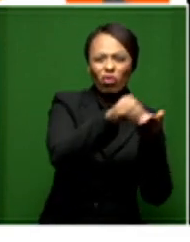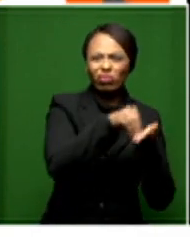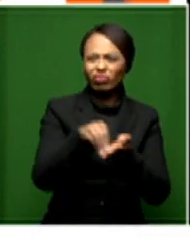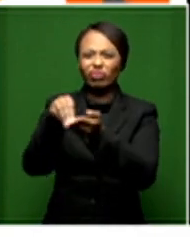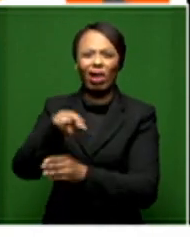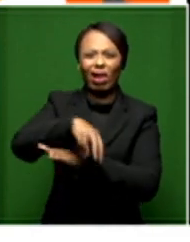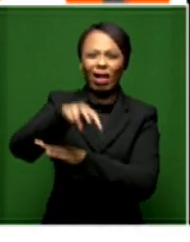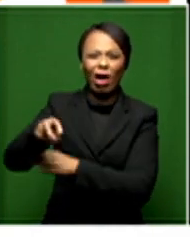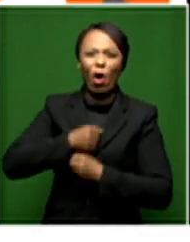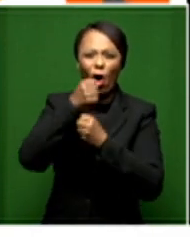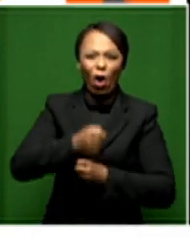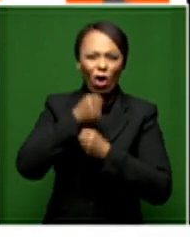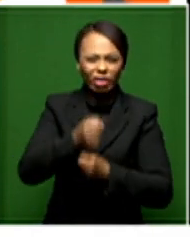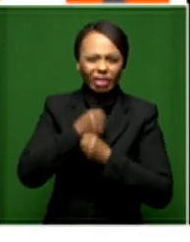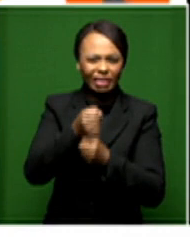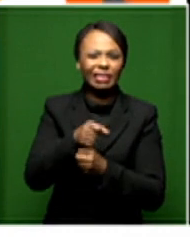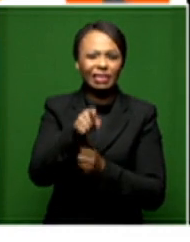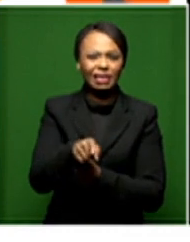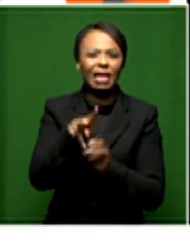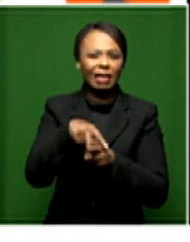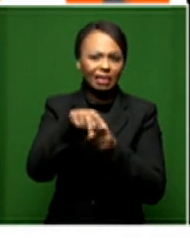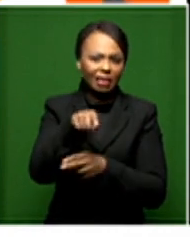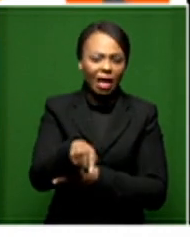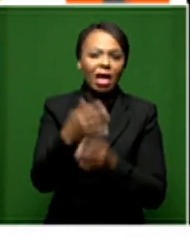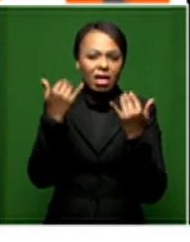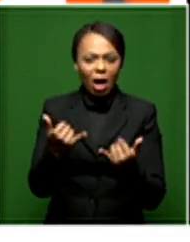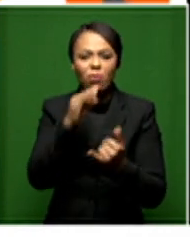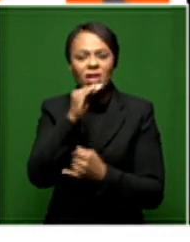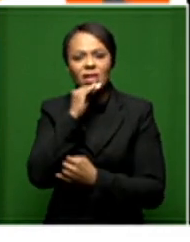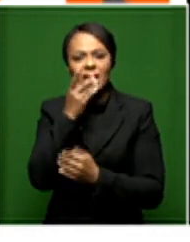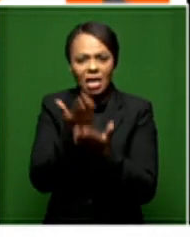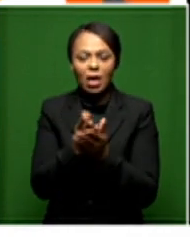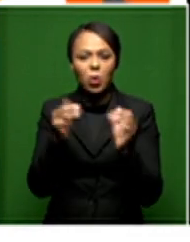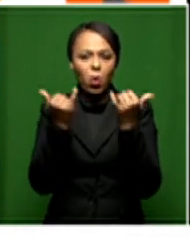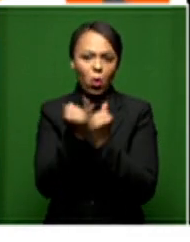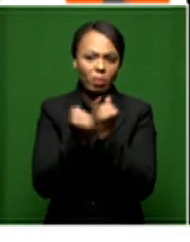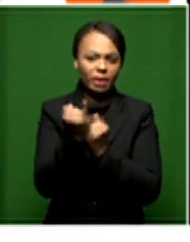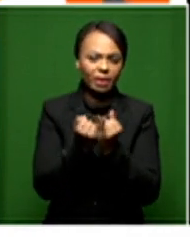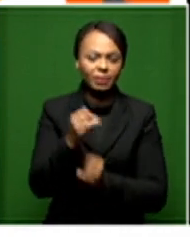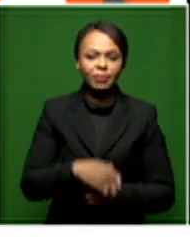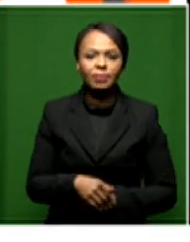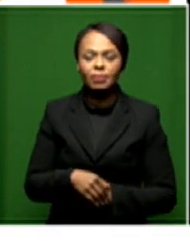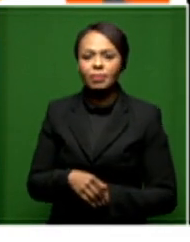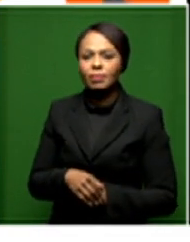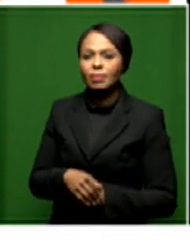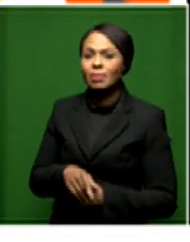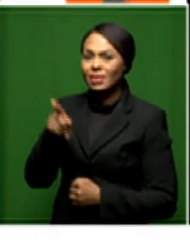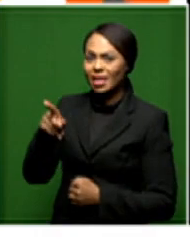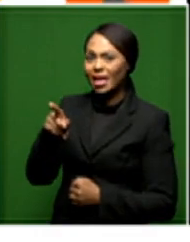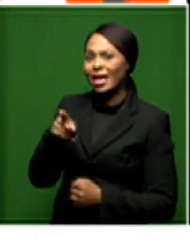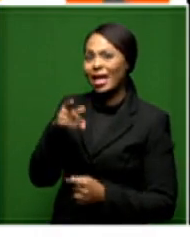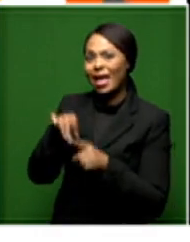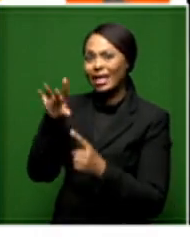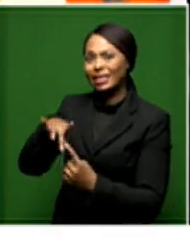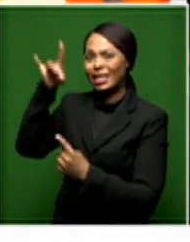right place so that when they are here on the day that they obviously can compete. And it's even more tricky selecting which horse